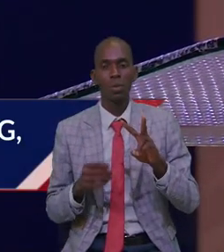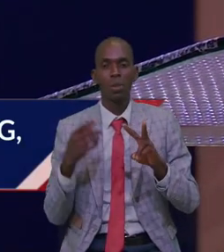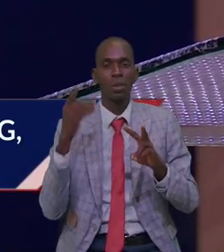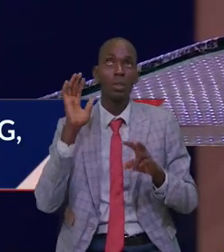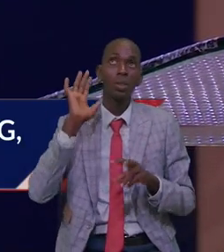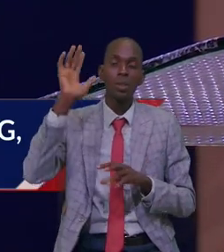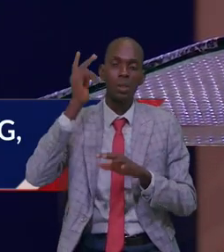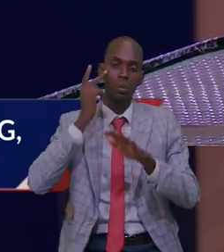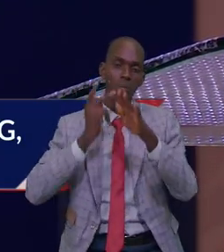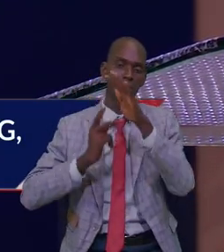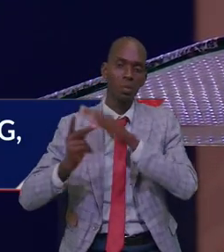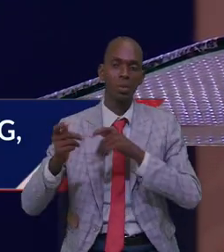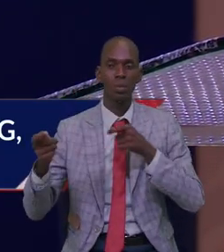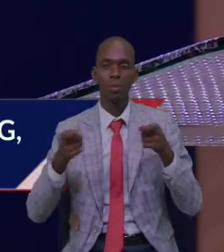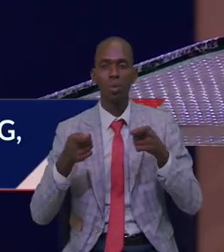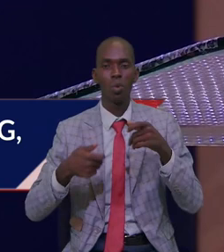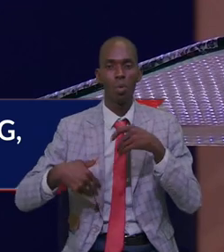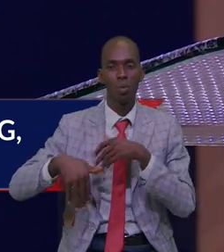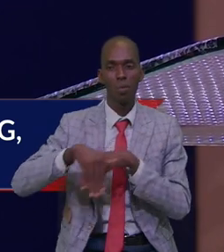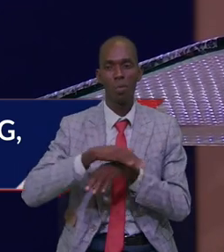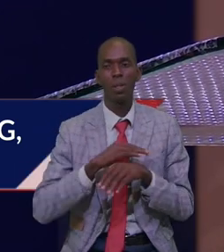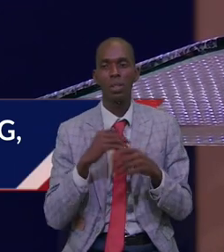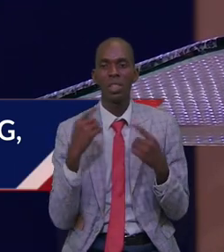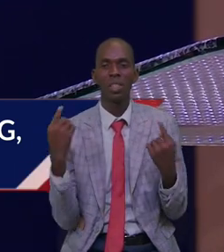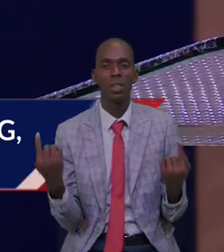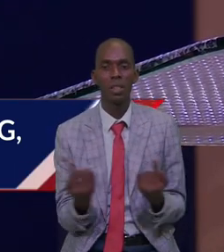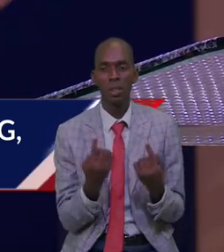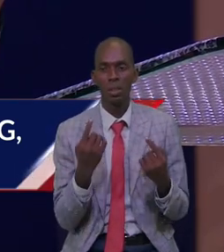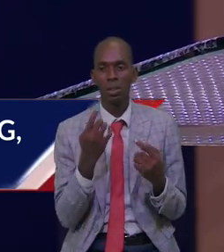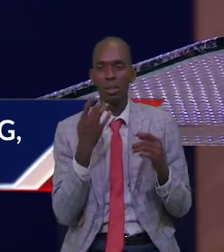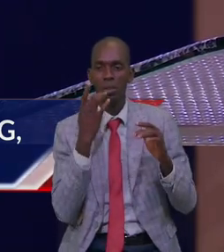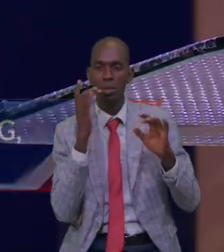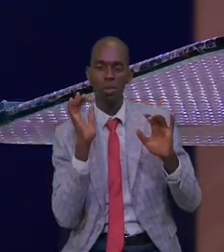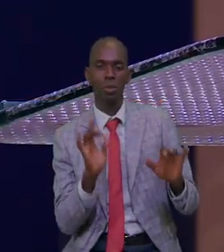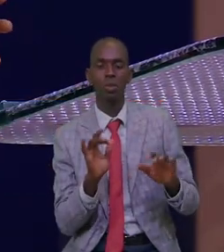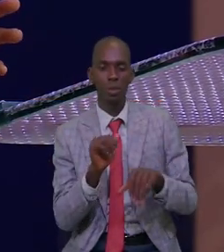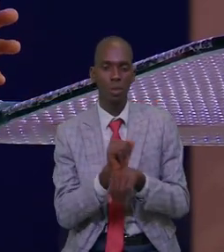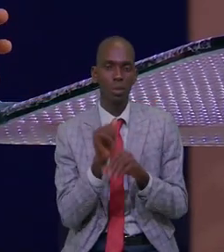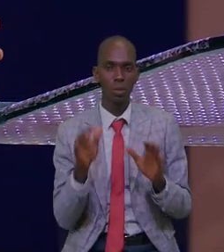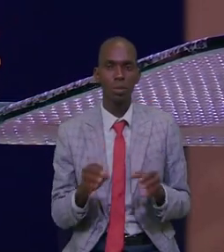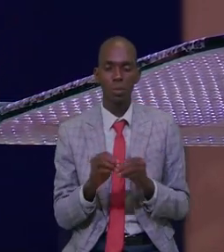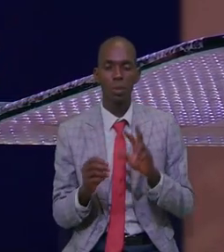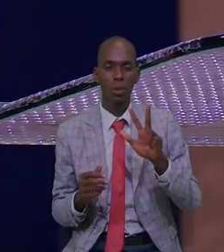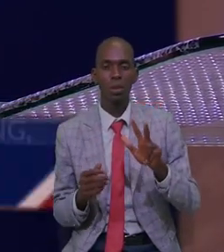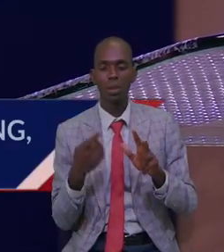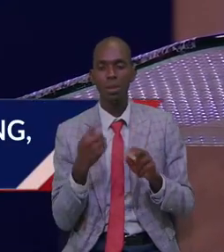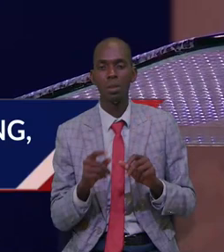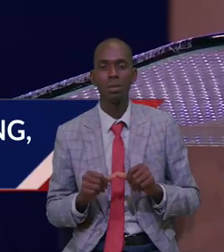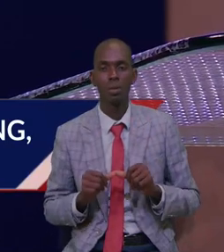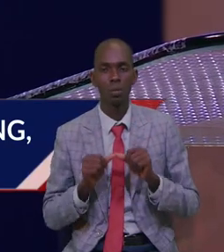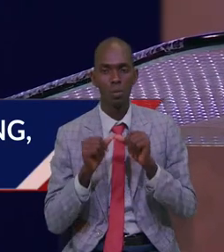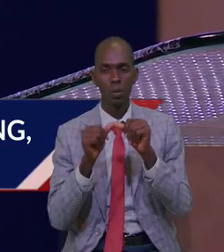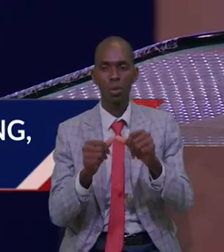over sinning, scorning stones. Number three, the perpetual